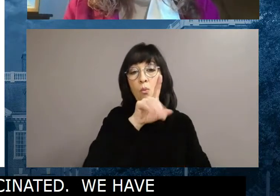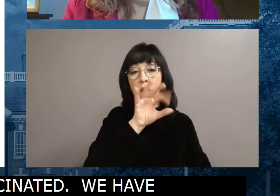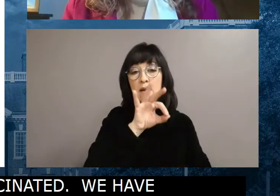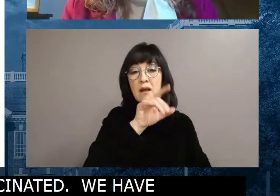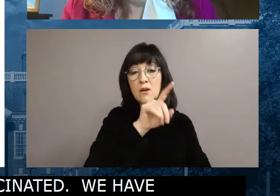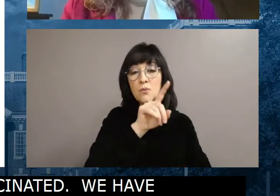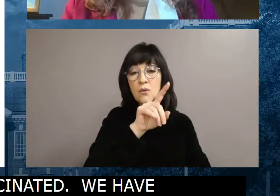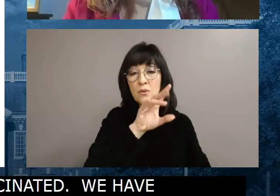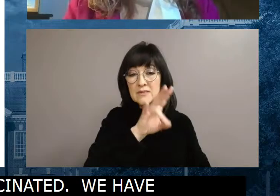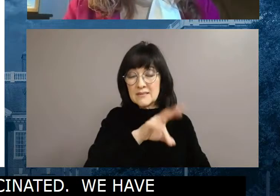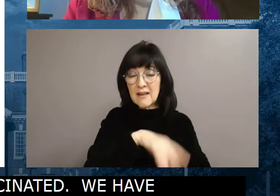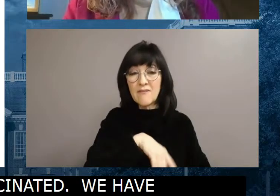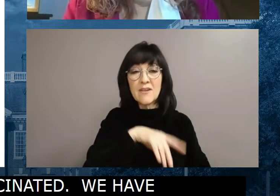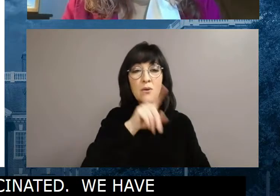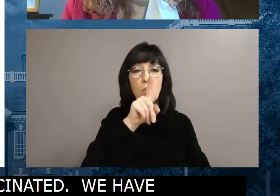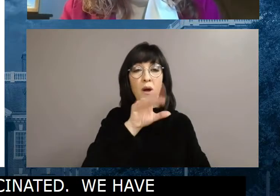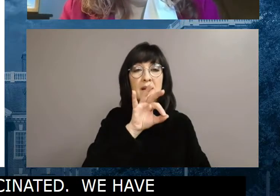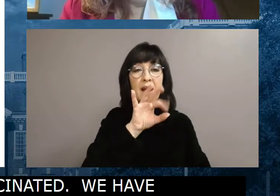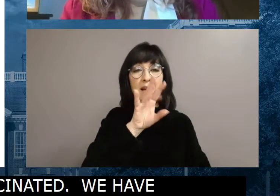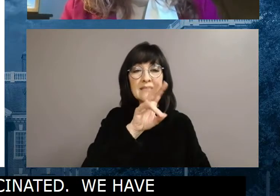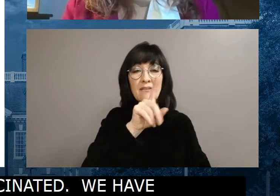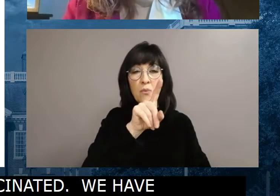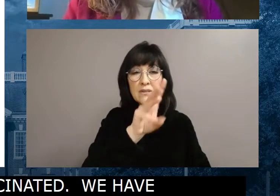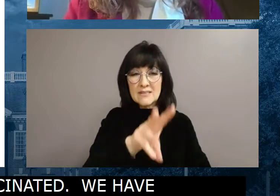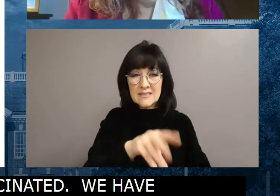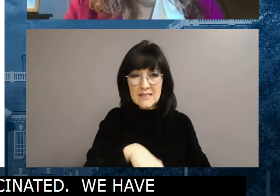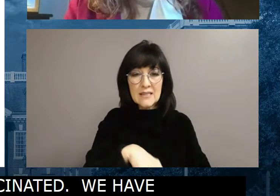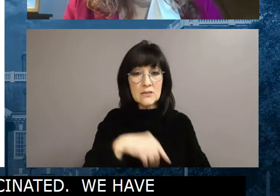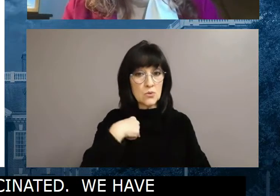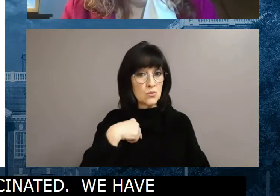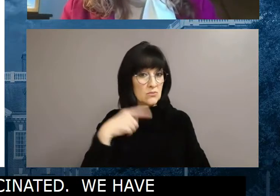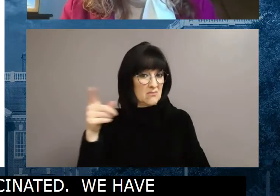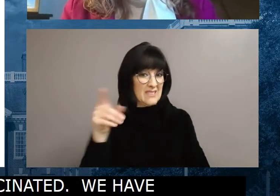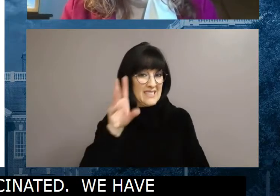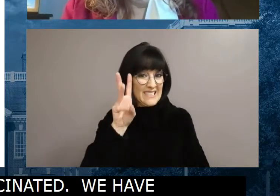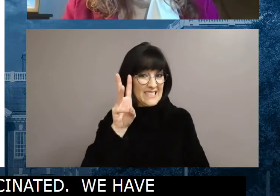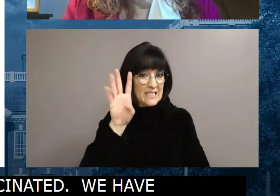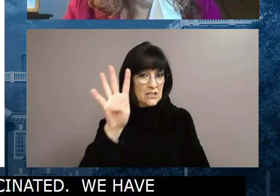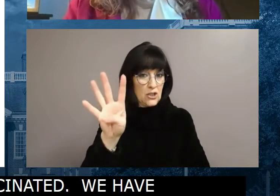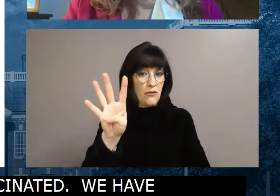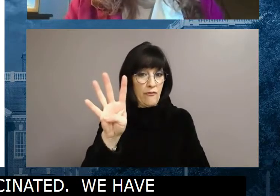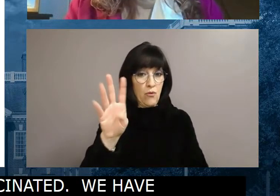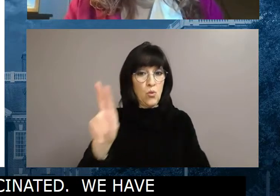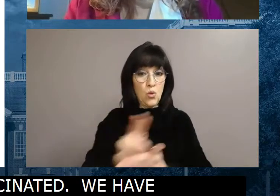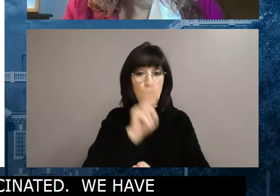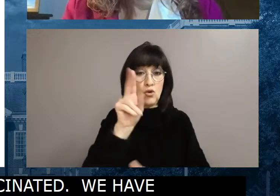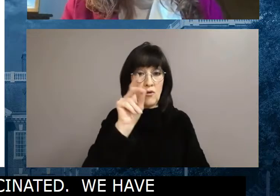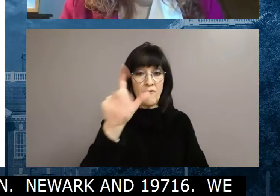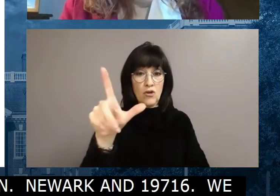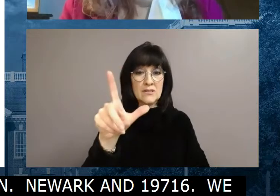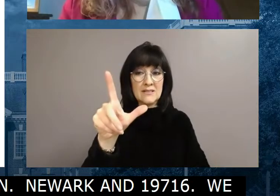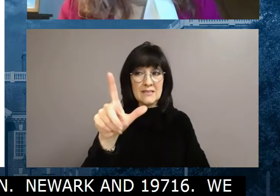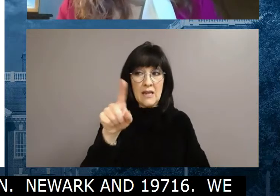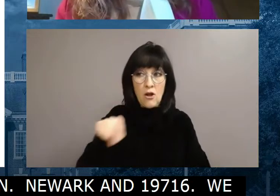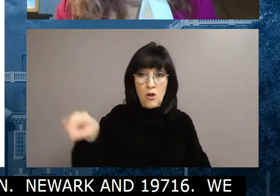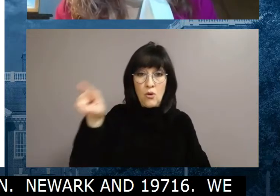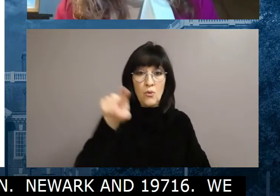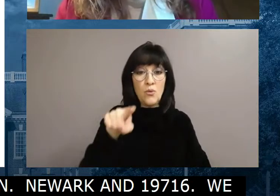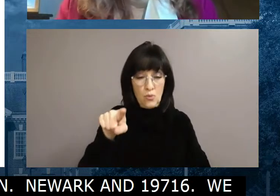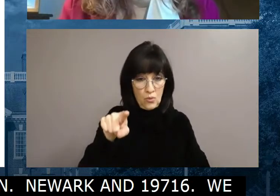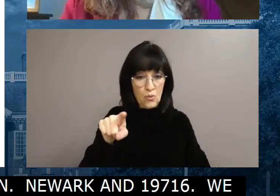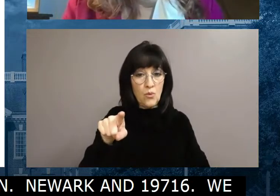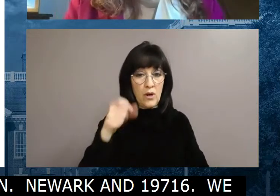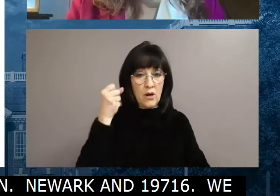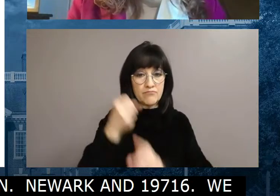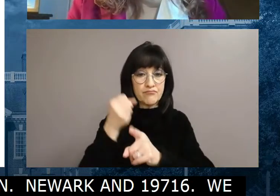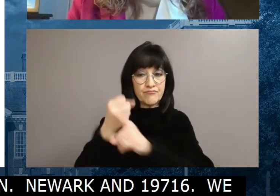19716. We had 64 UD student cases in the last week. So it's better than it was